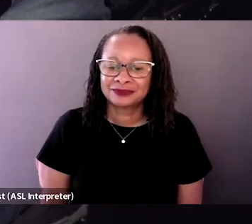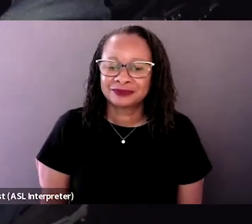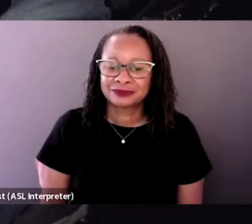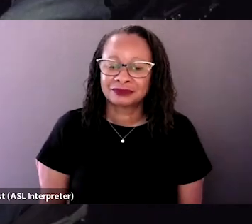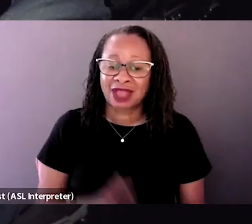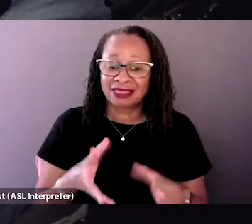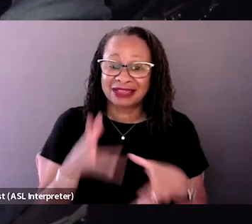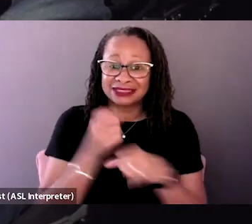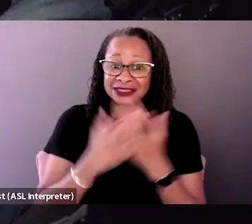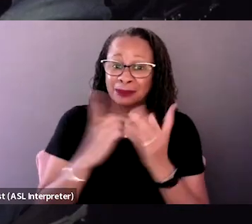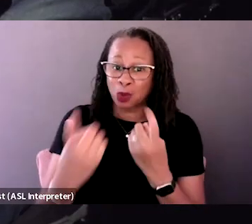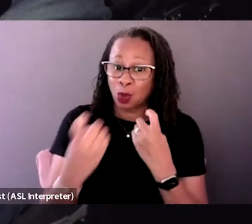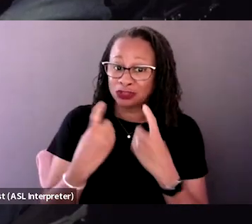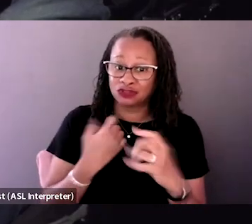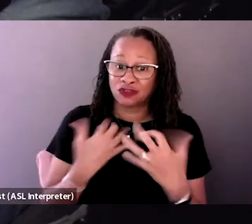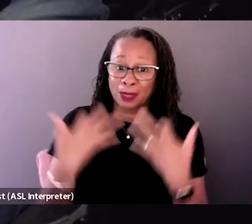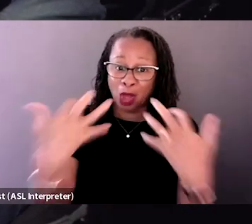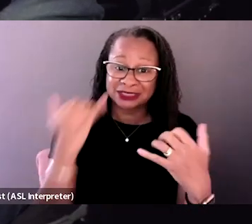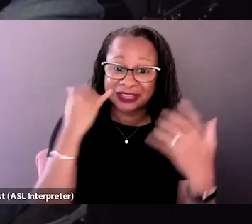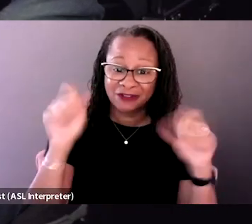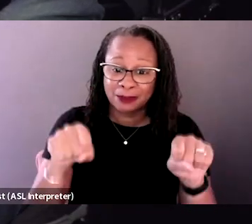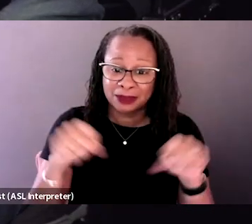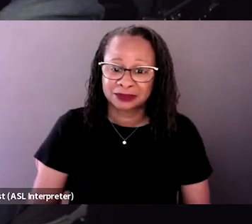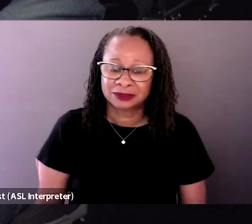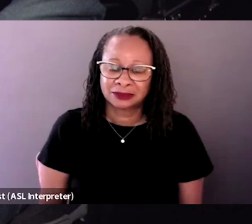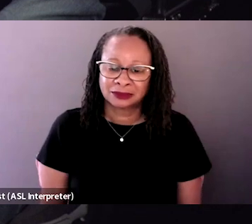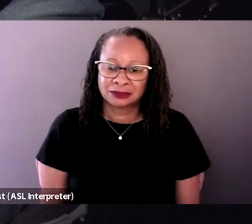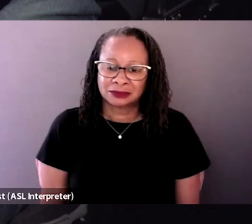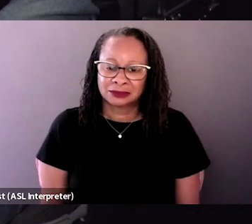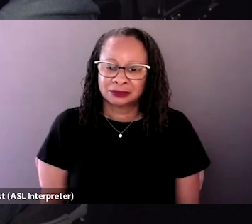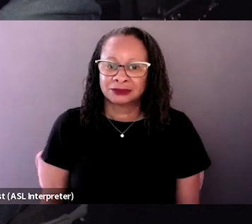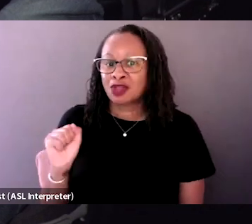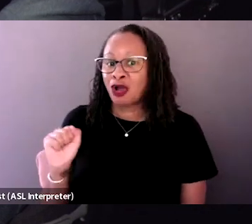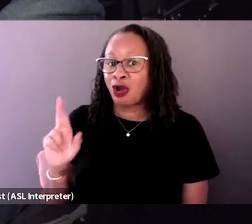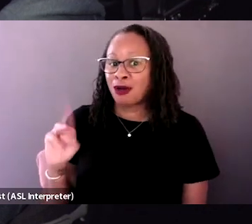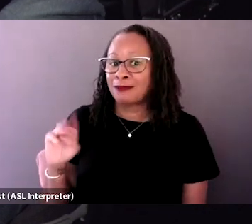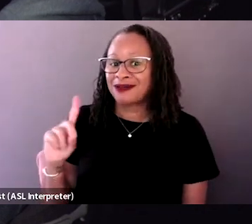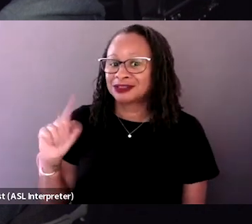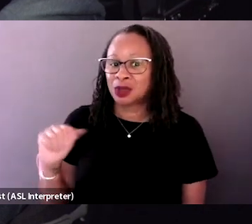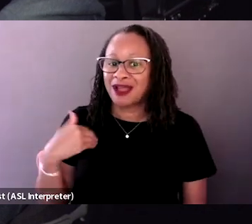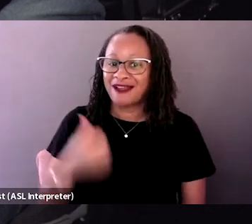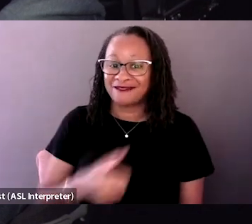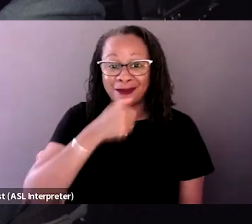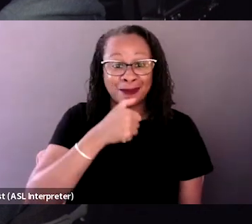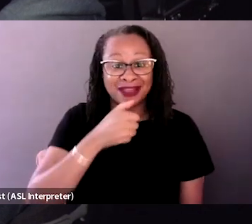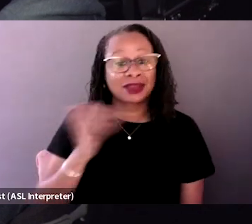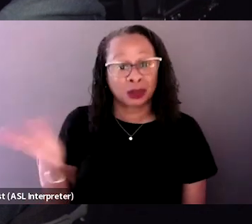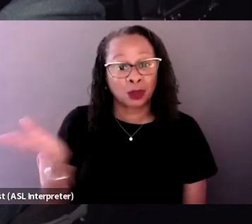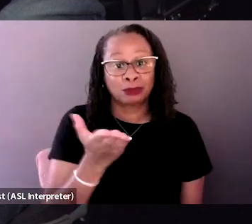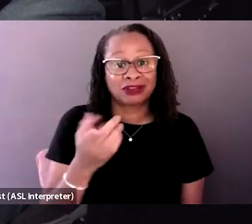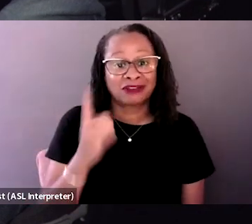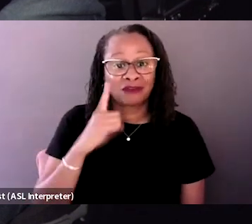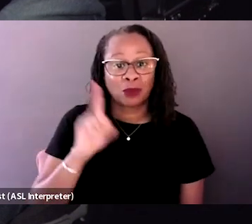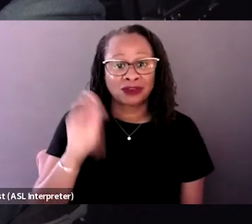Let's get some questions if we can. I think we have wait for Armando with the mic, and he